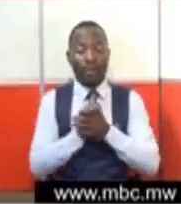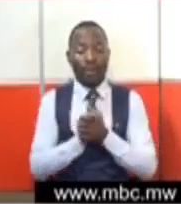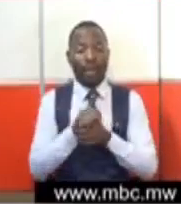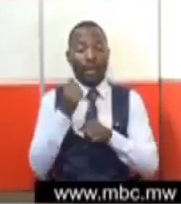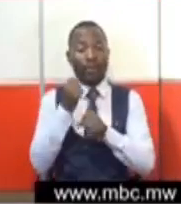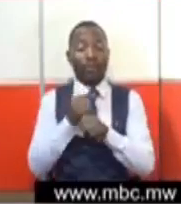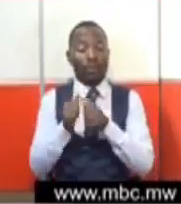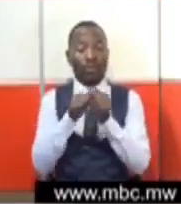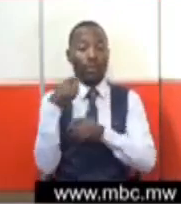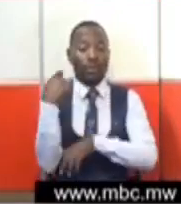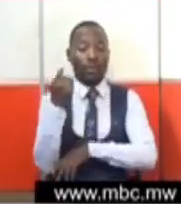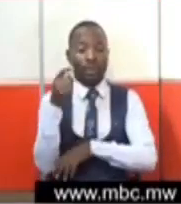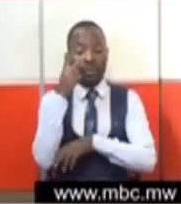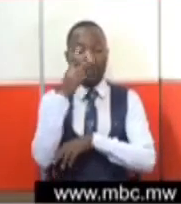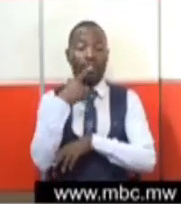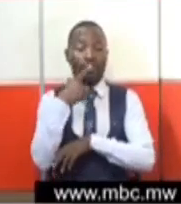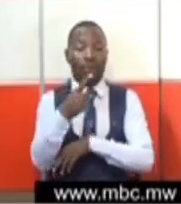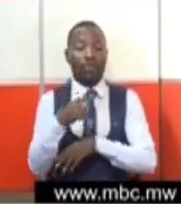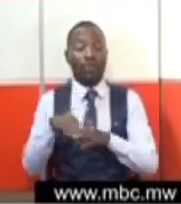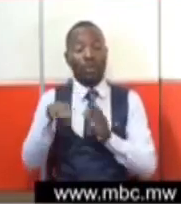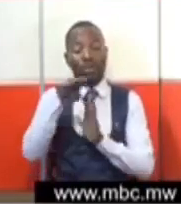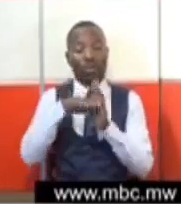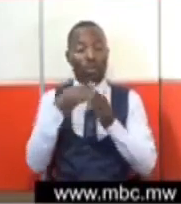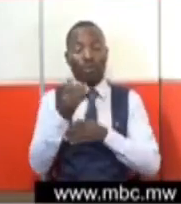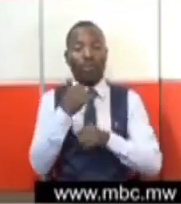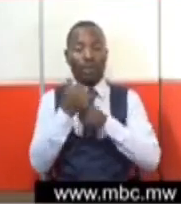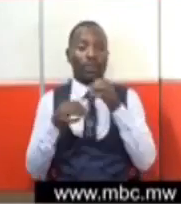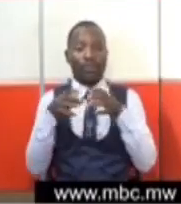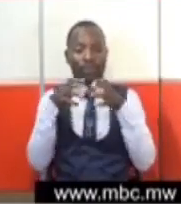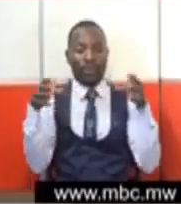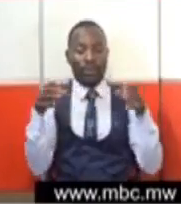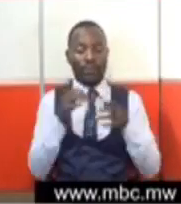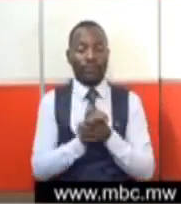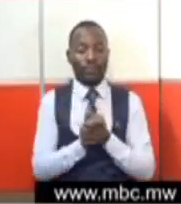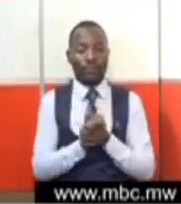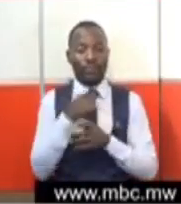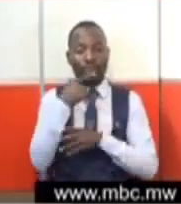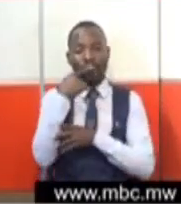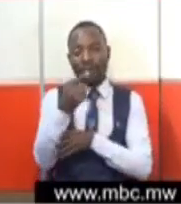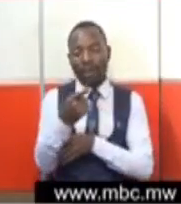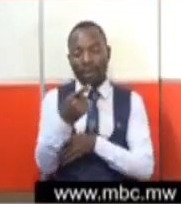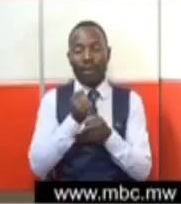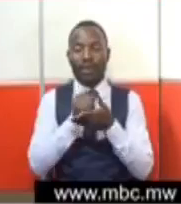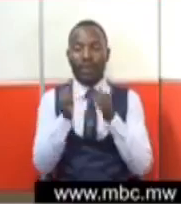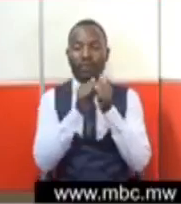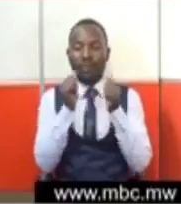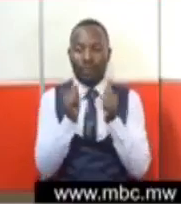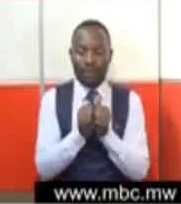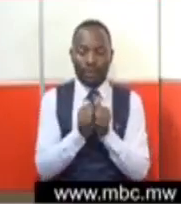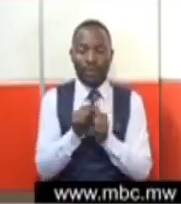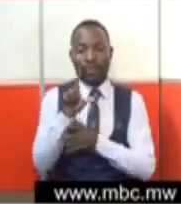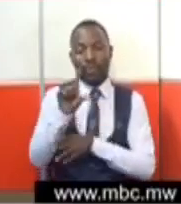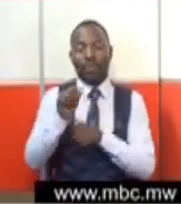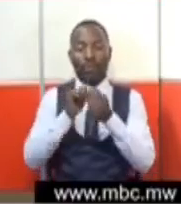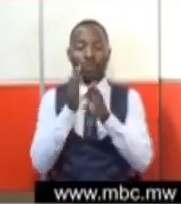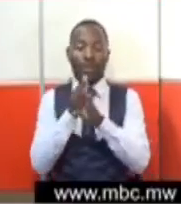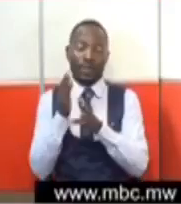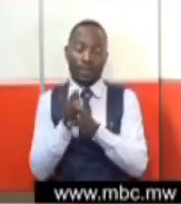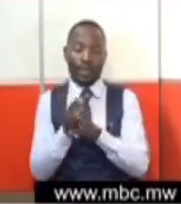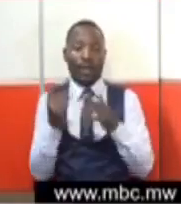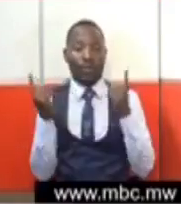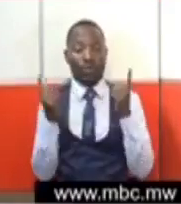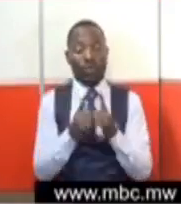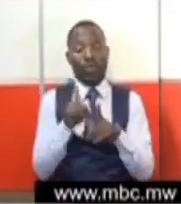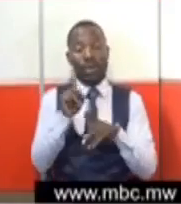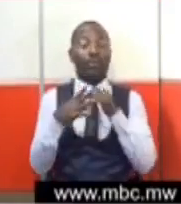work with Malawi to ensure that the program is strengthened so that it helps in lessening challenges which the